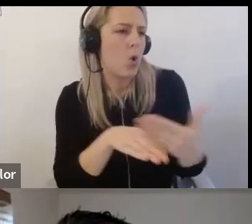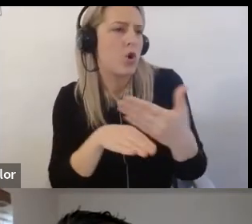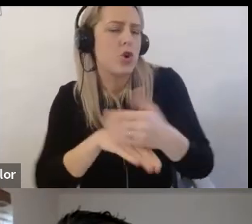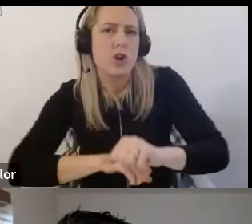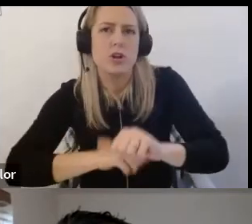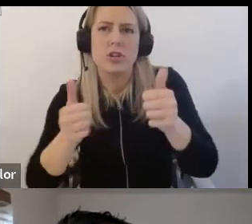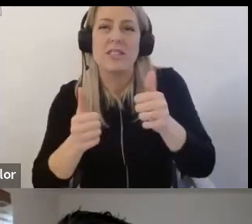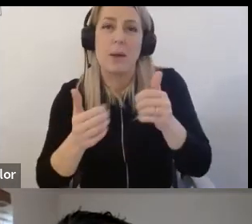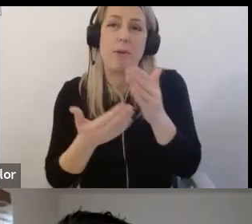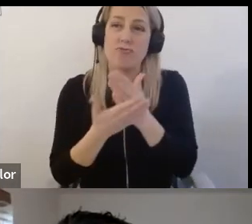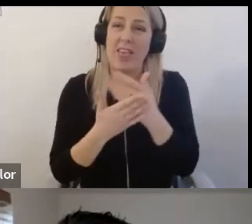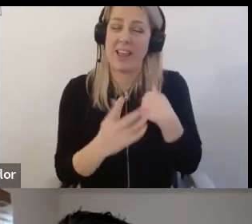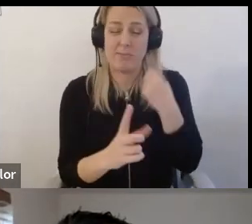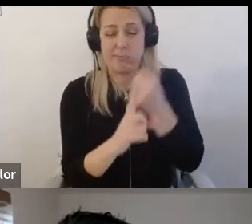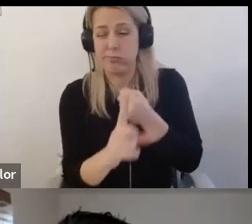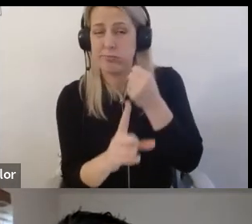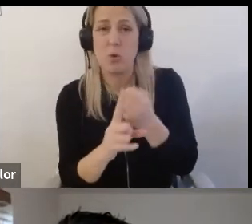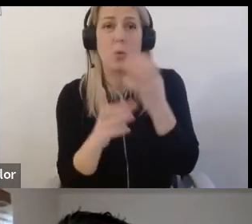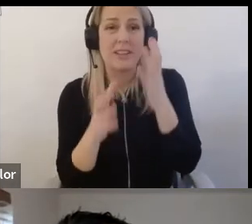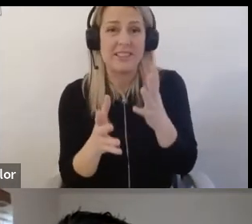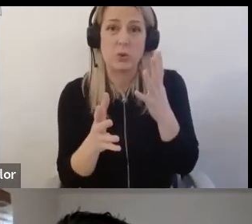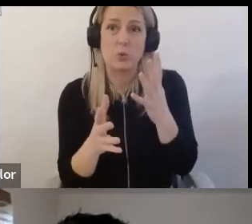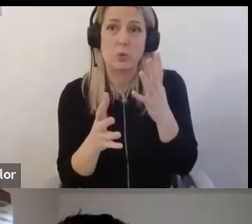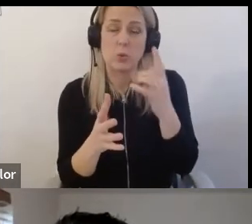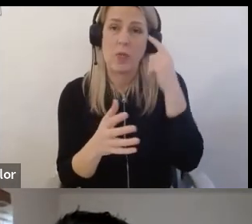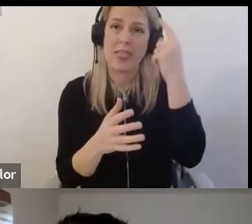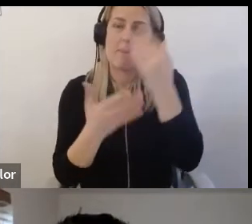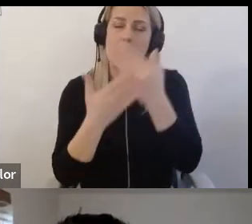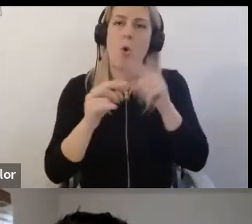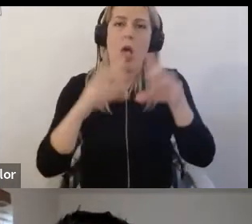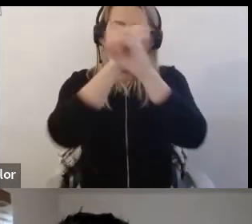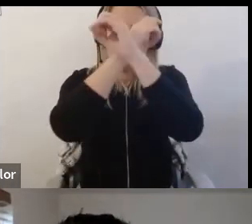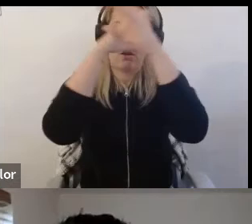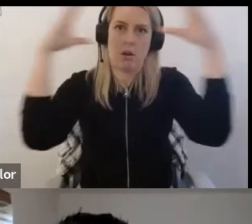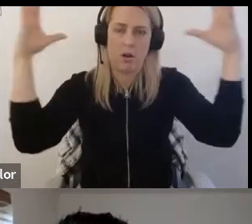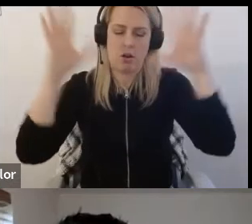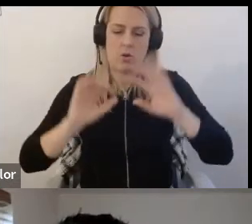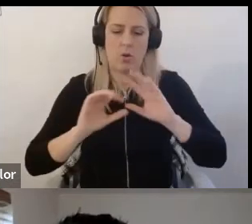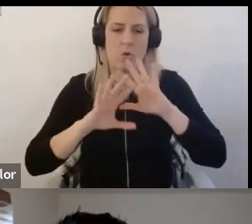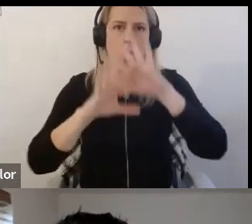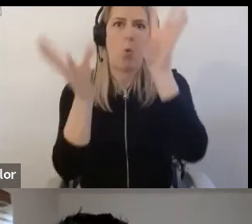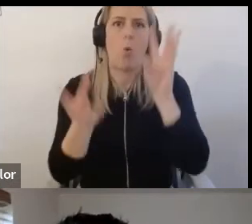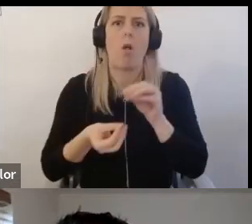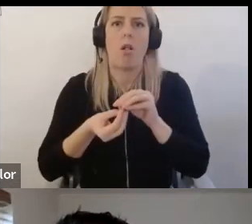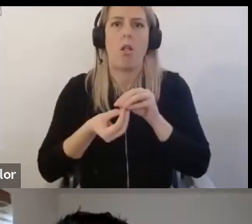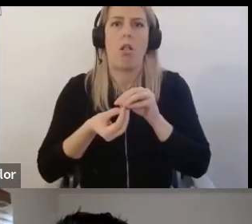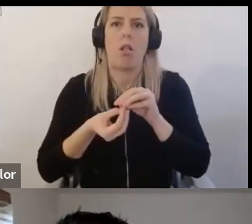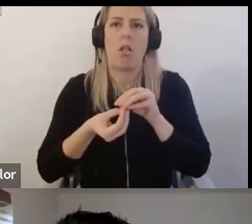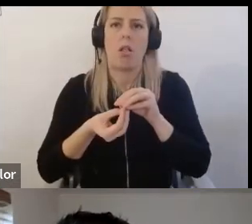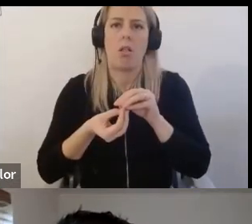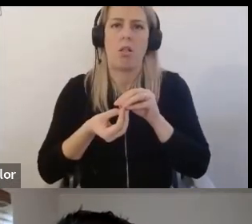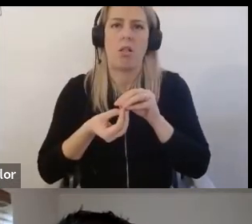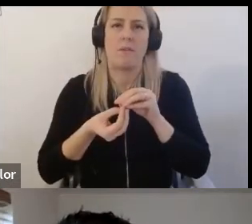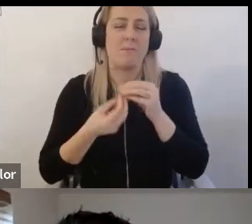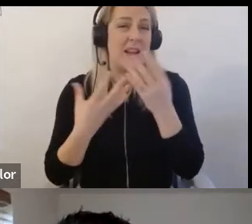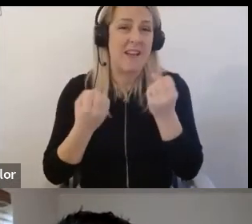we really do need to look at it at a systemic level and look at all of these different variables that you just